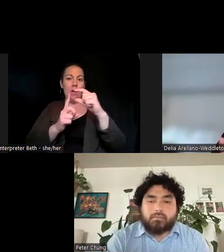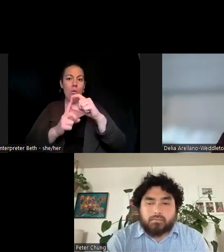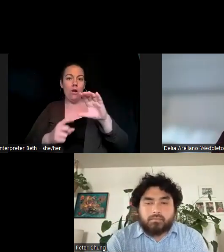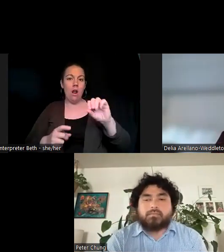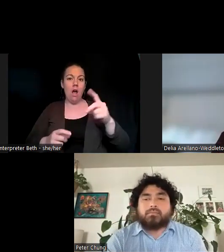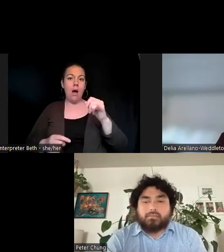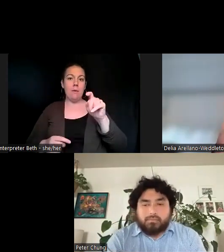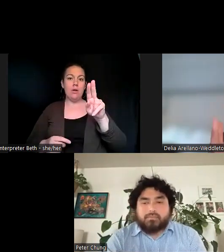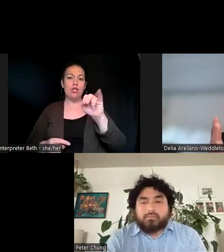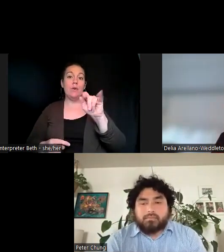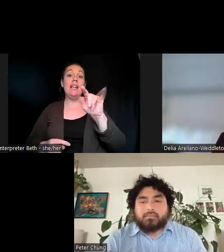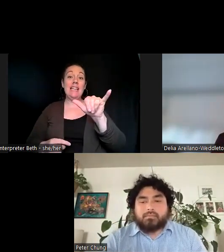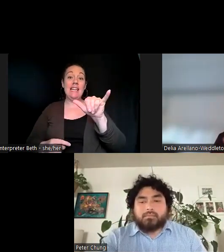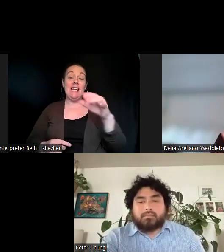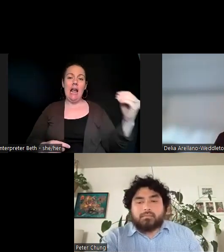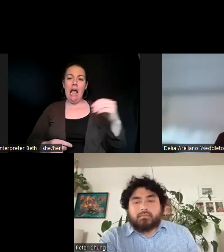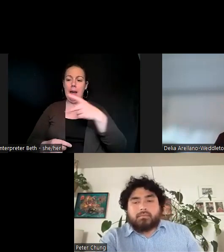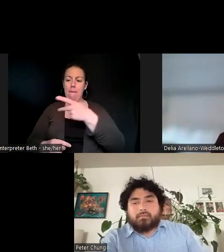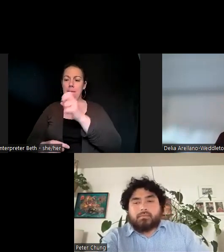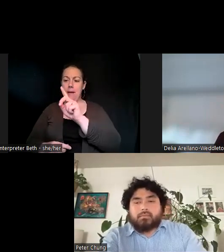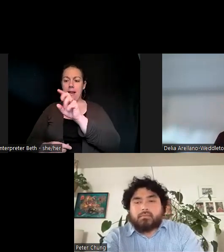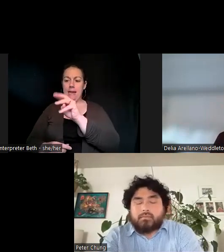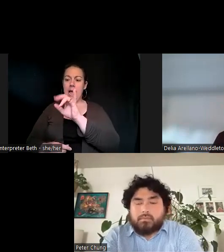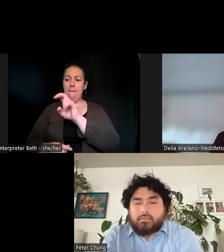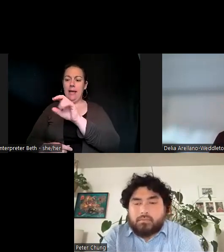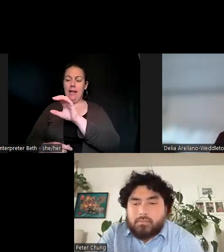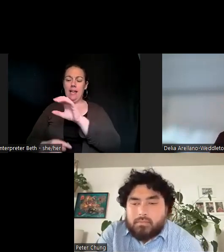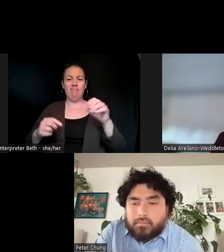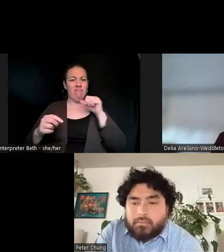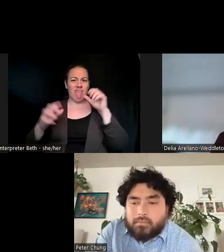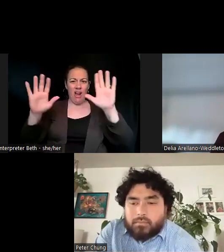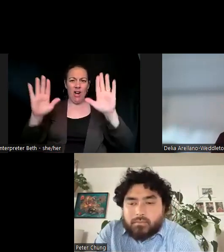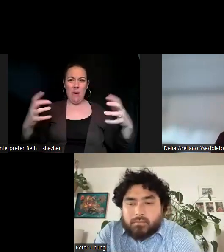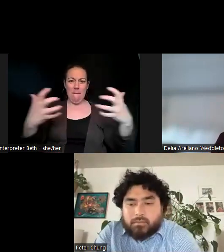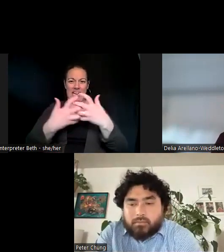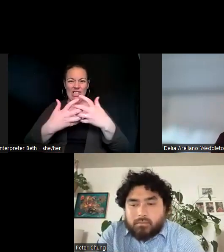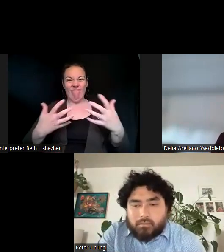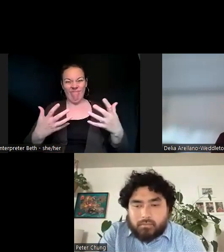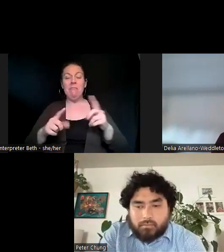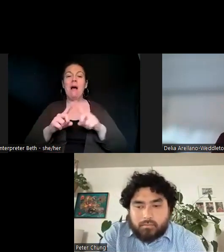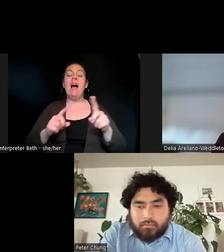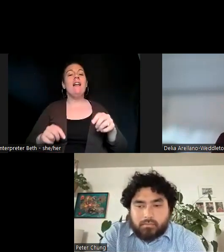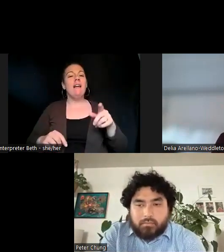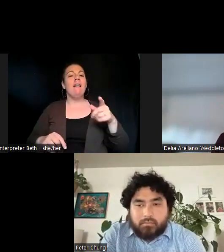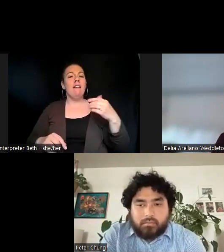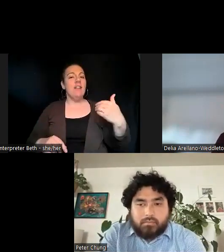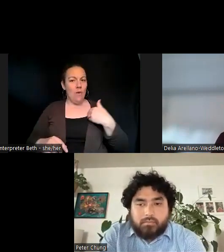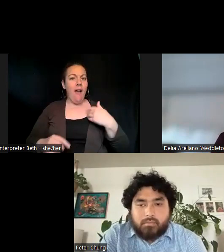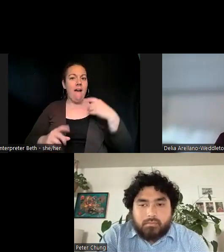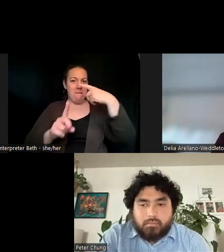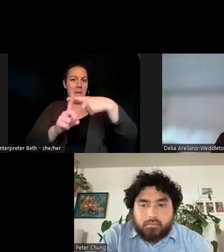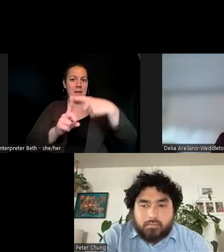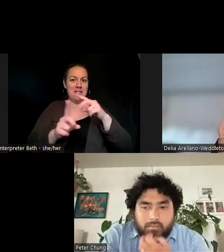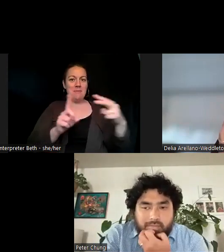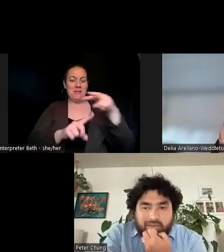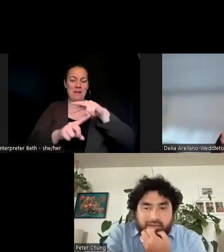go together. But this is one of those very odd moments. We have run out of time, so I'm going to close this out in a minute, but I do want to